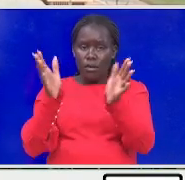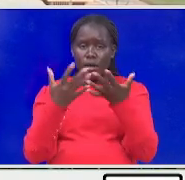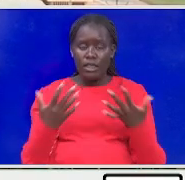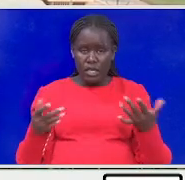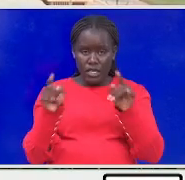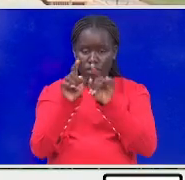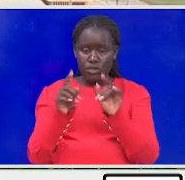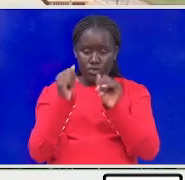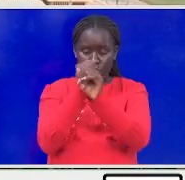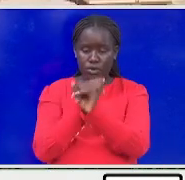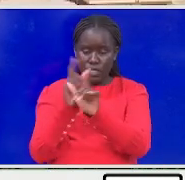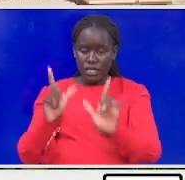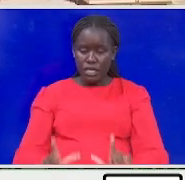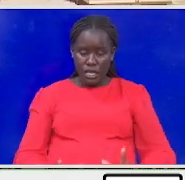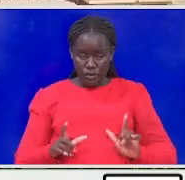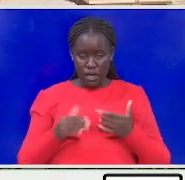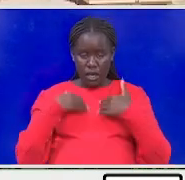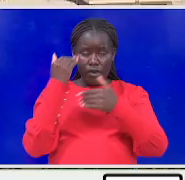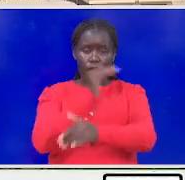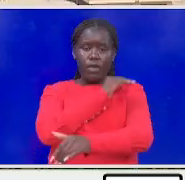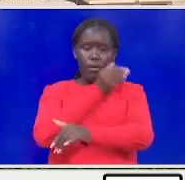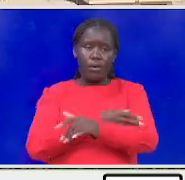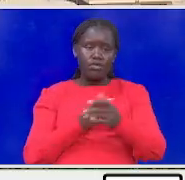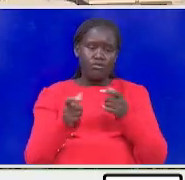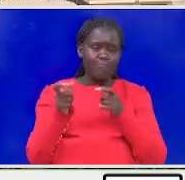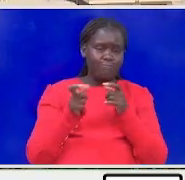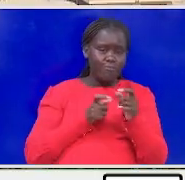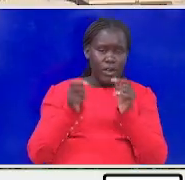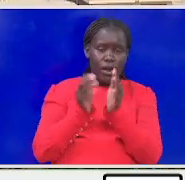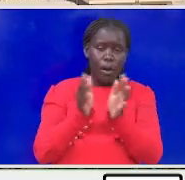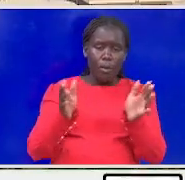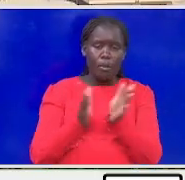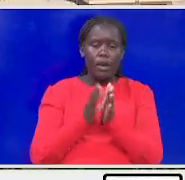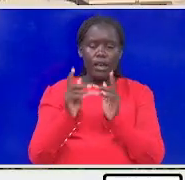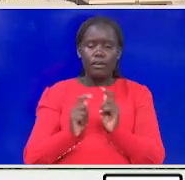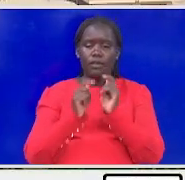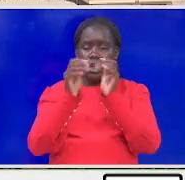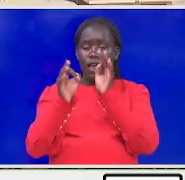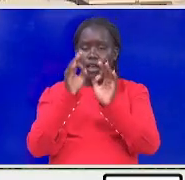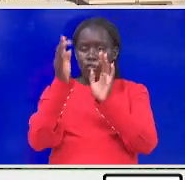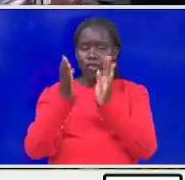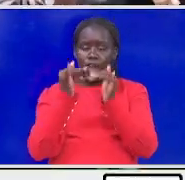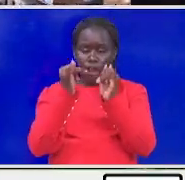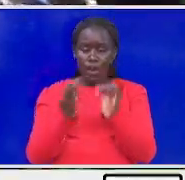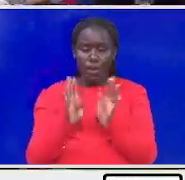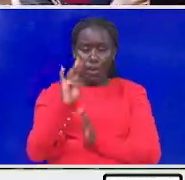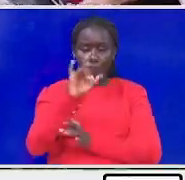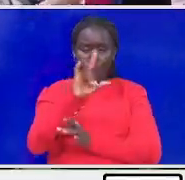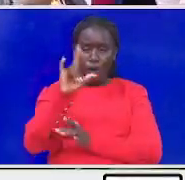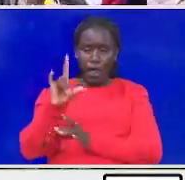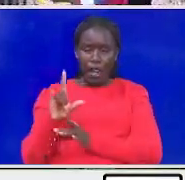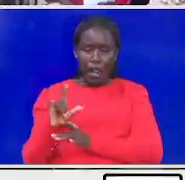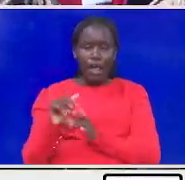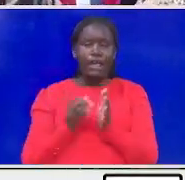The government will have supreme powers to regulate public demonstrations if a new bill is passed into law. According to the law,